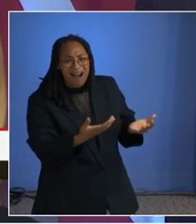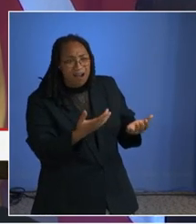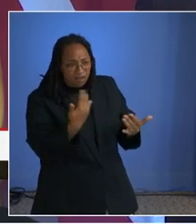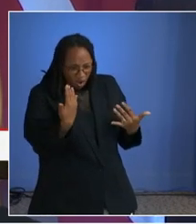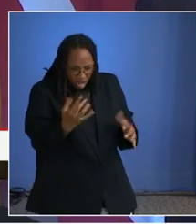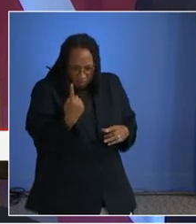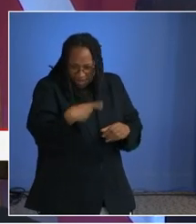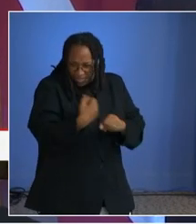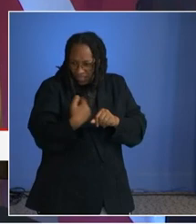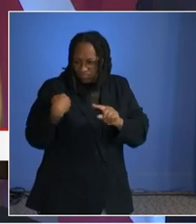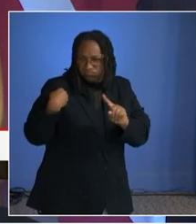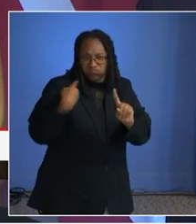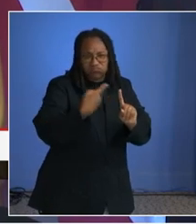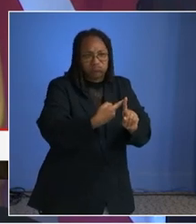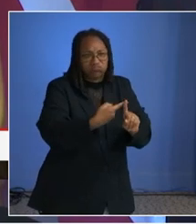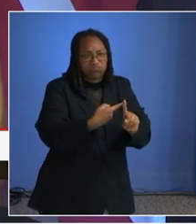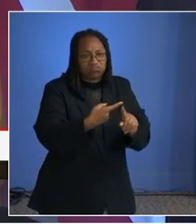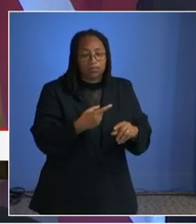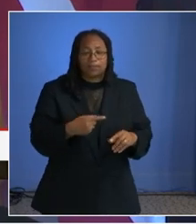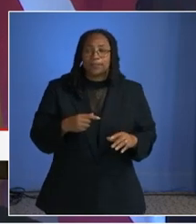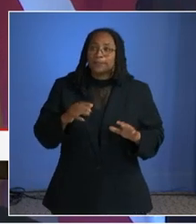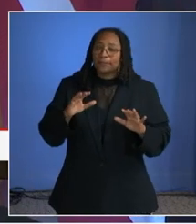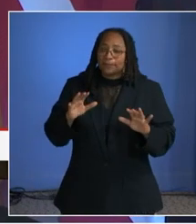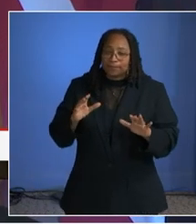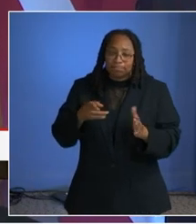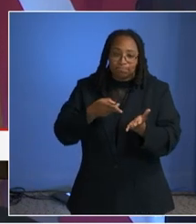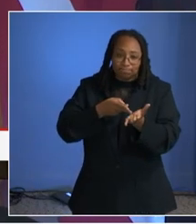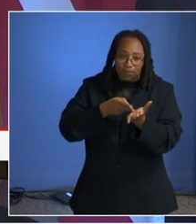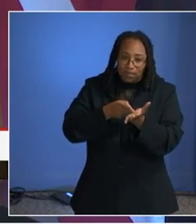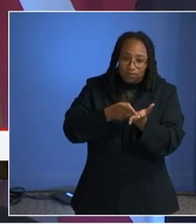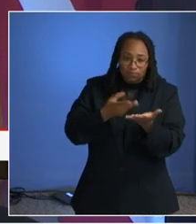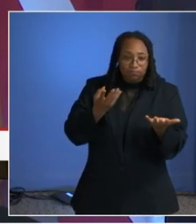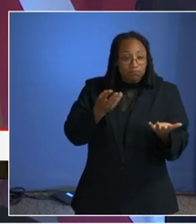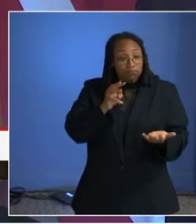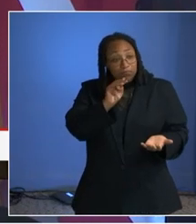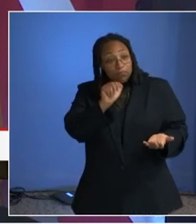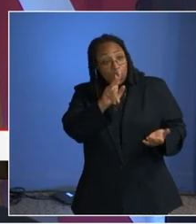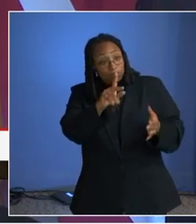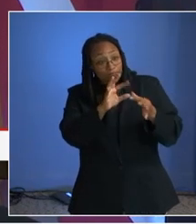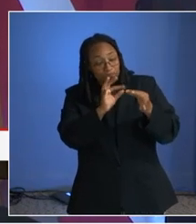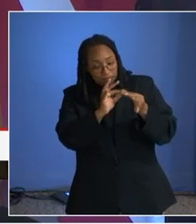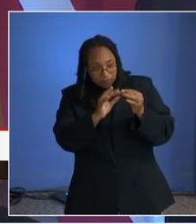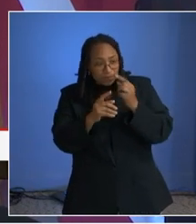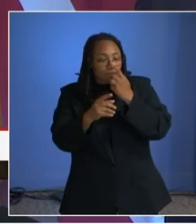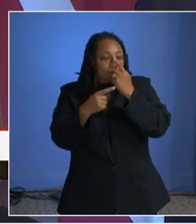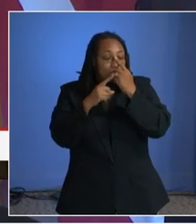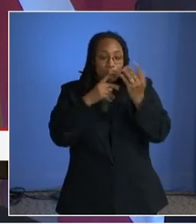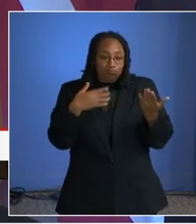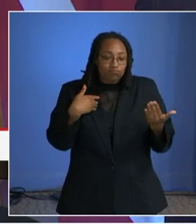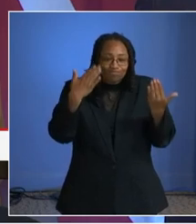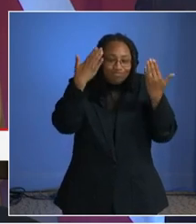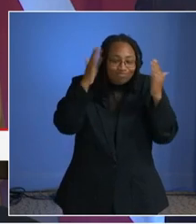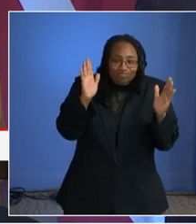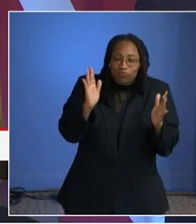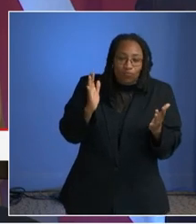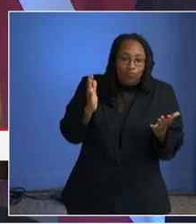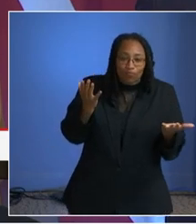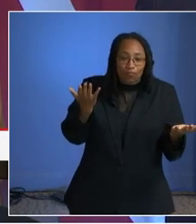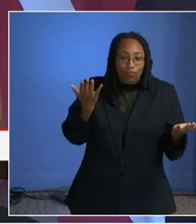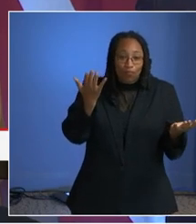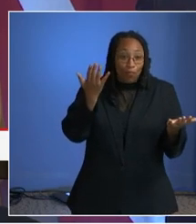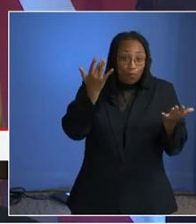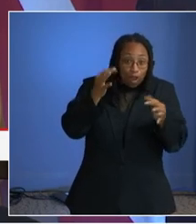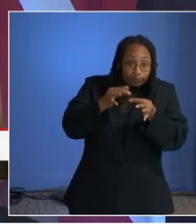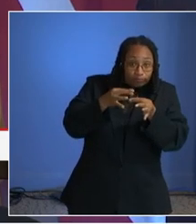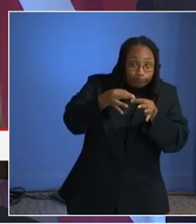know why we didn't, or if it wasn't a focus of kind of getting that law changed over to the mayor's